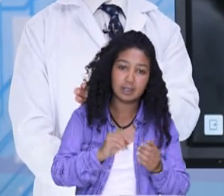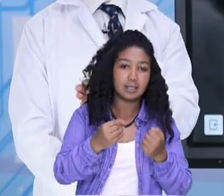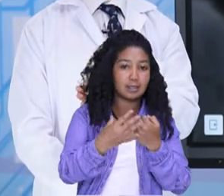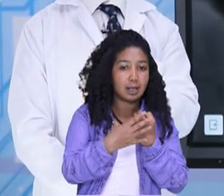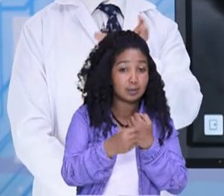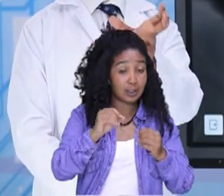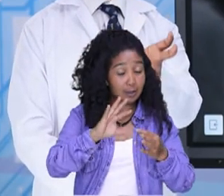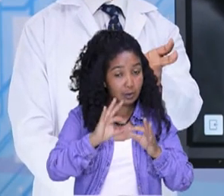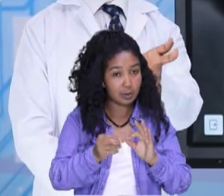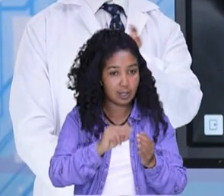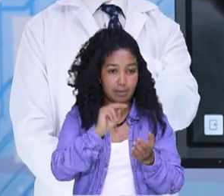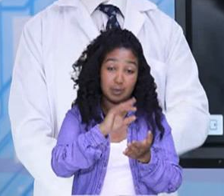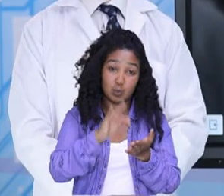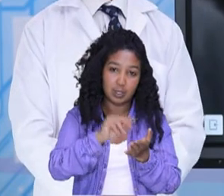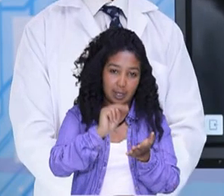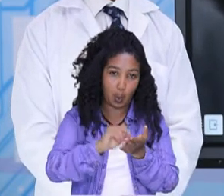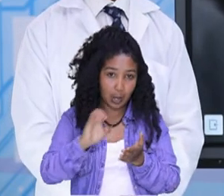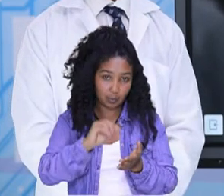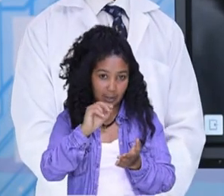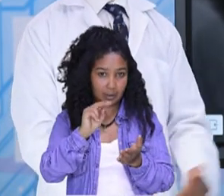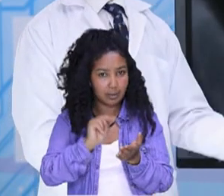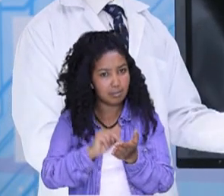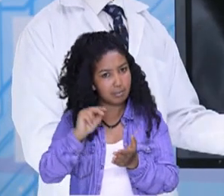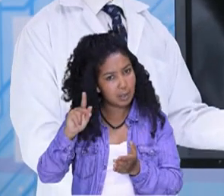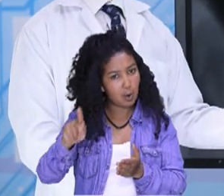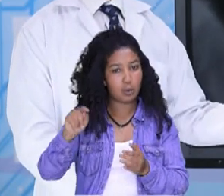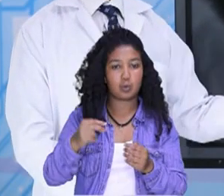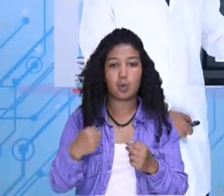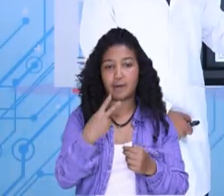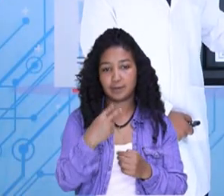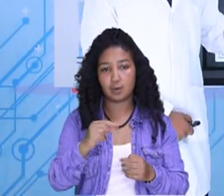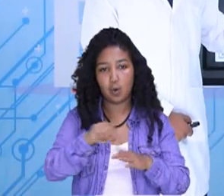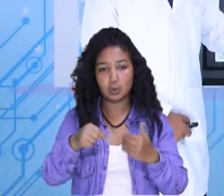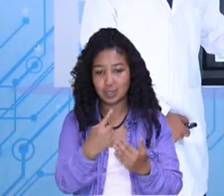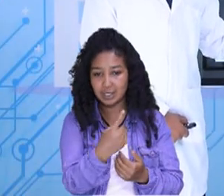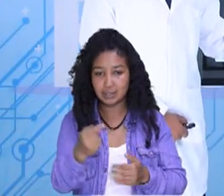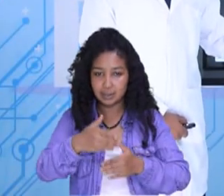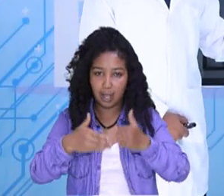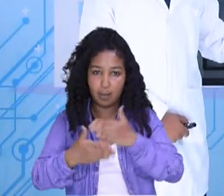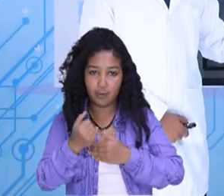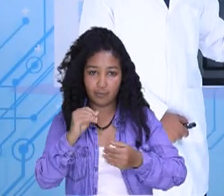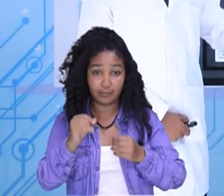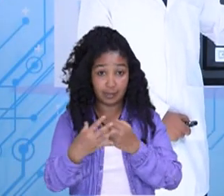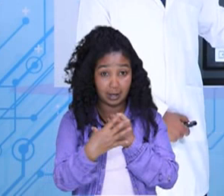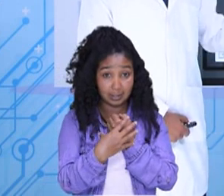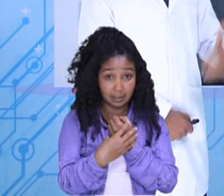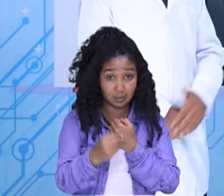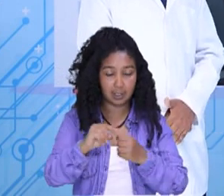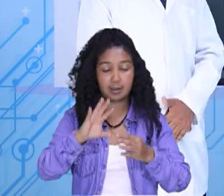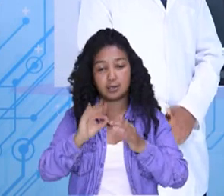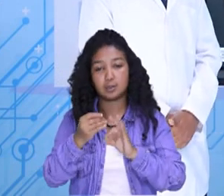and translation between eukaryotes and prokaryotes. And also we have seen each steps of transcription